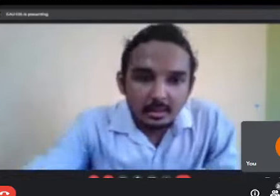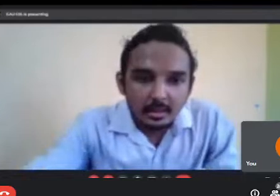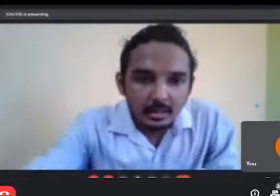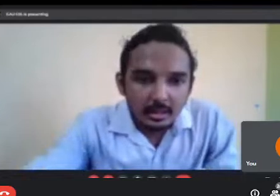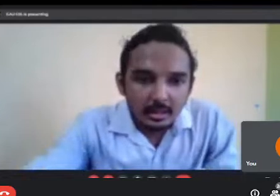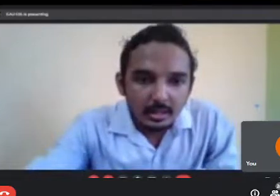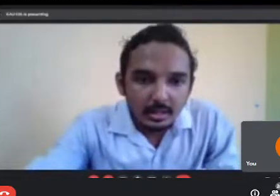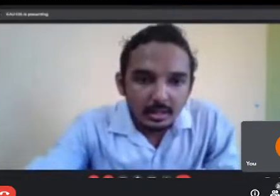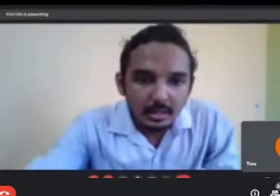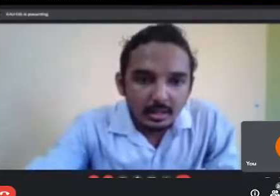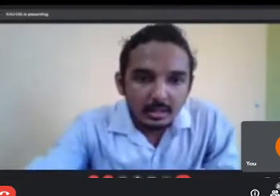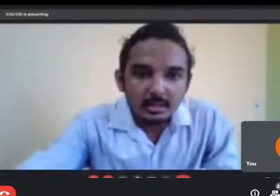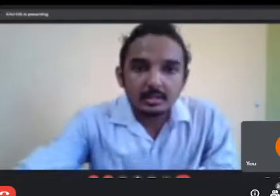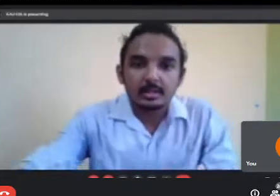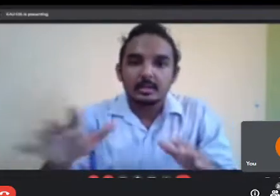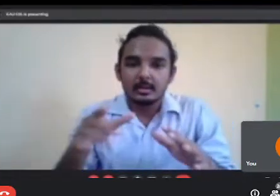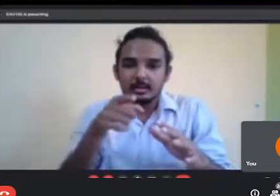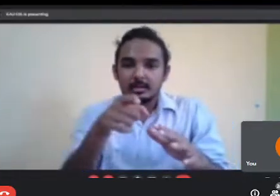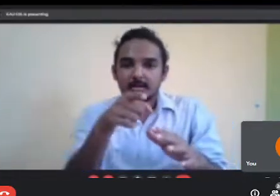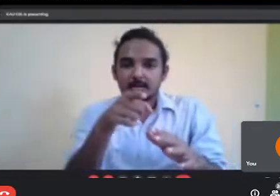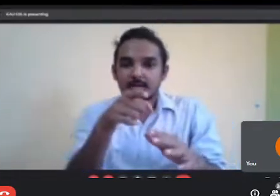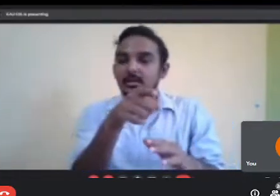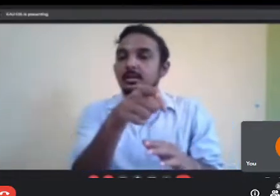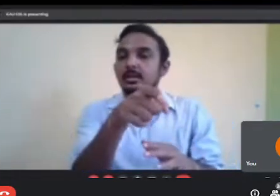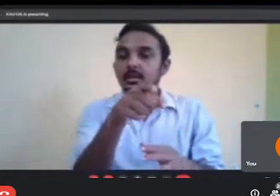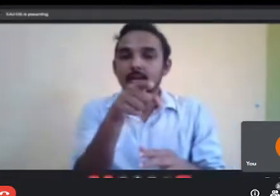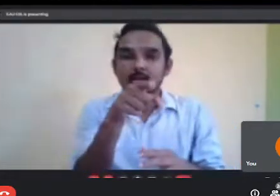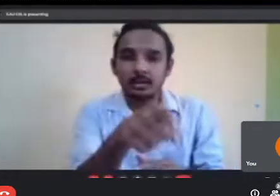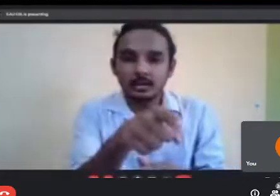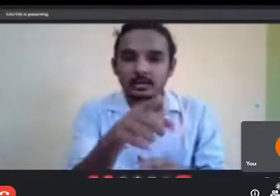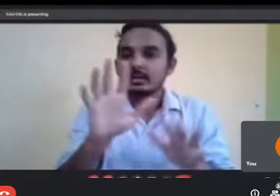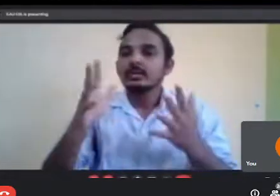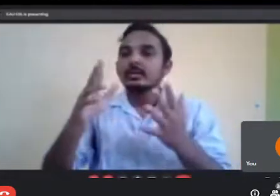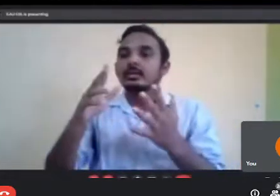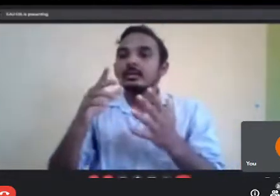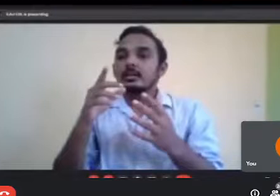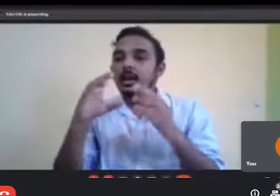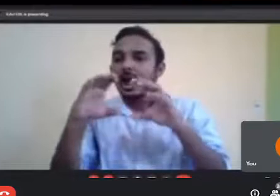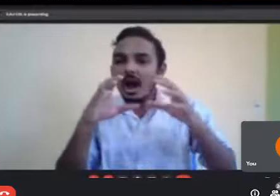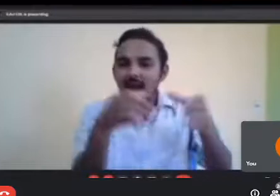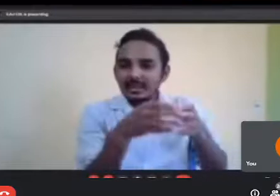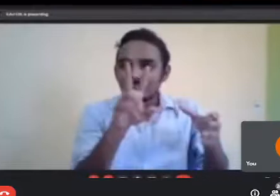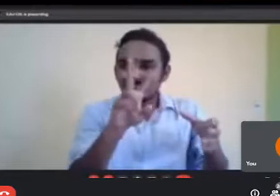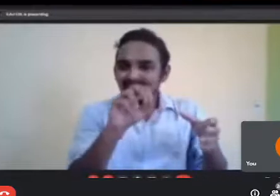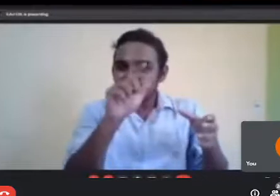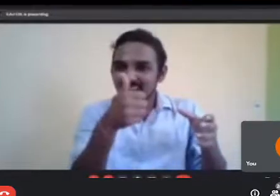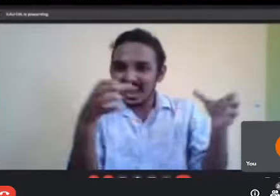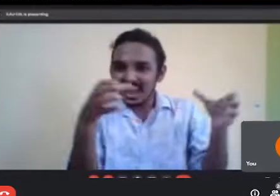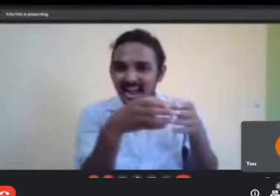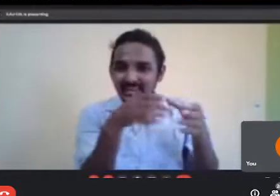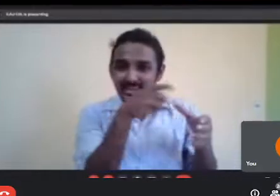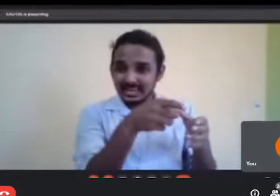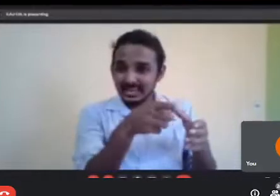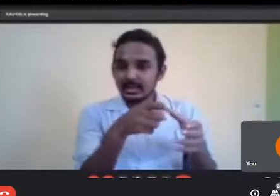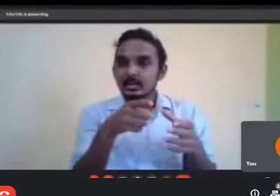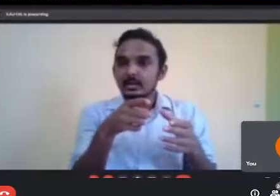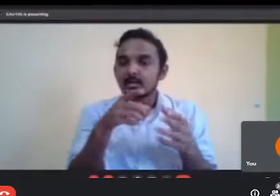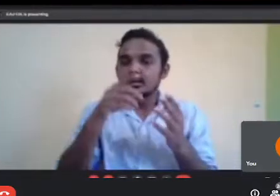change, moving from word levels to sentence level and signing phrases basically.